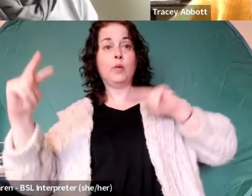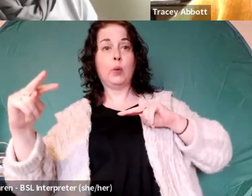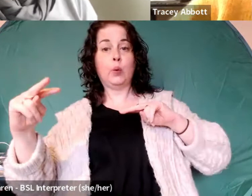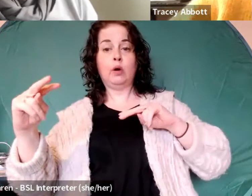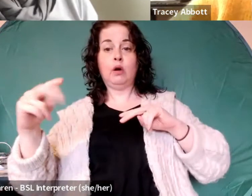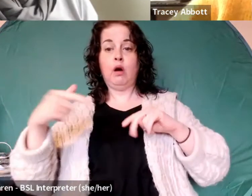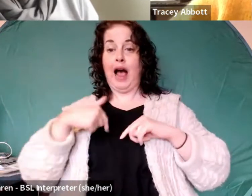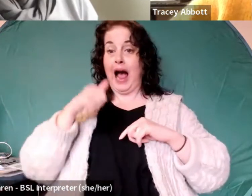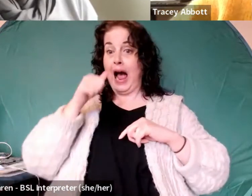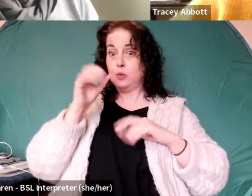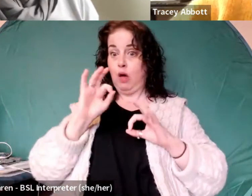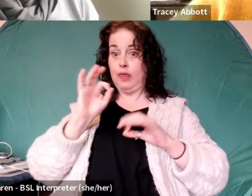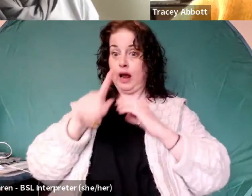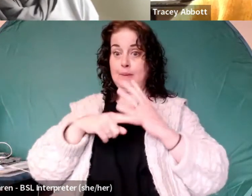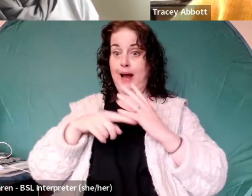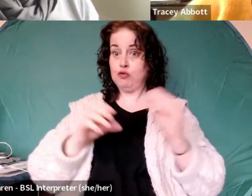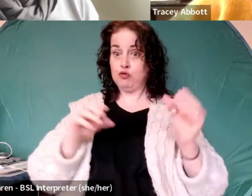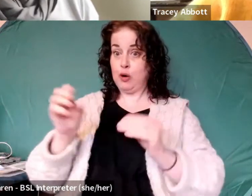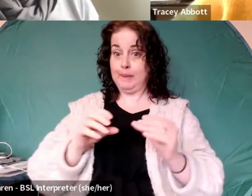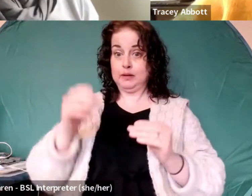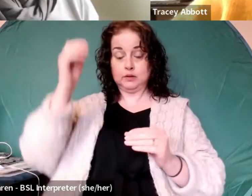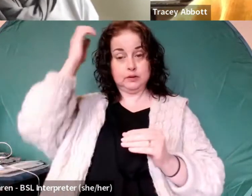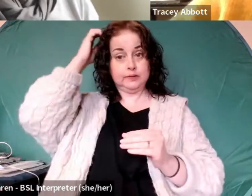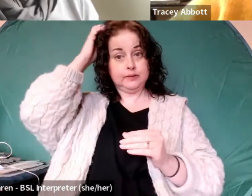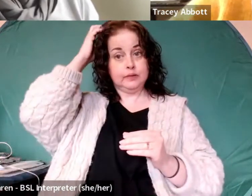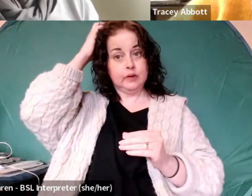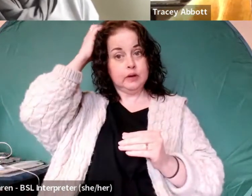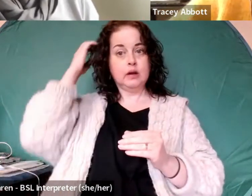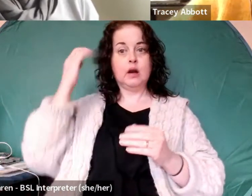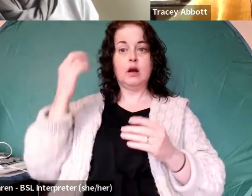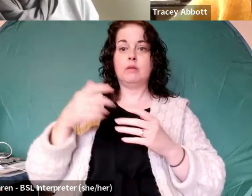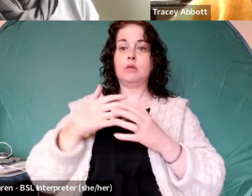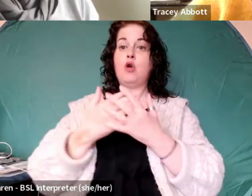knew nothing about recruitment, really? but a lot about